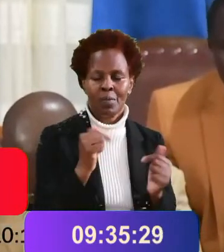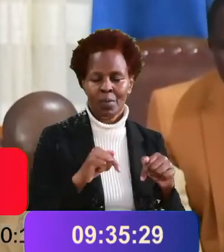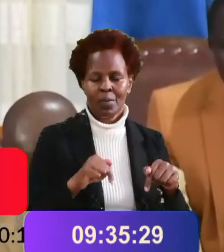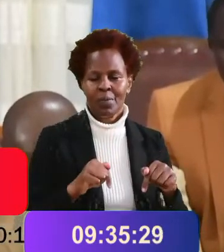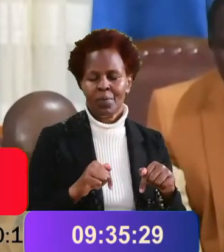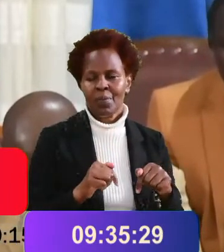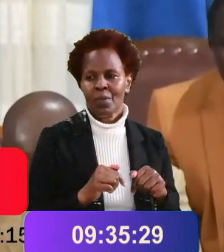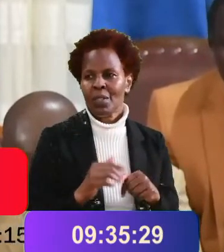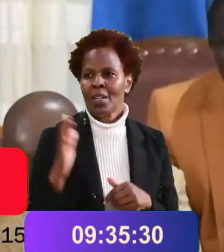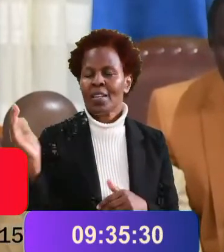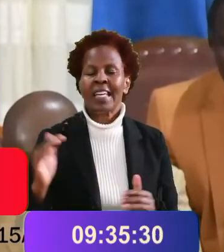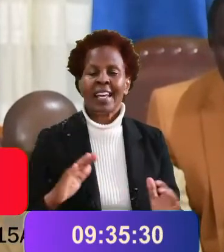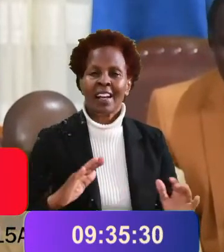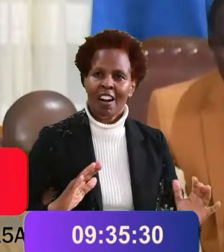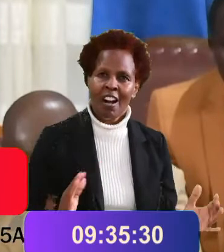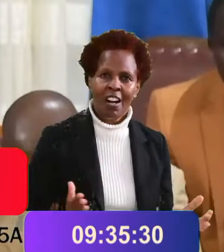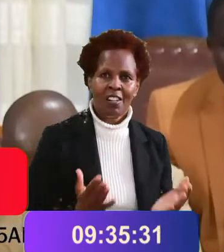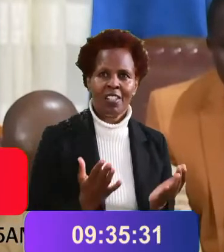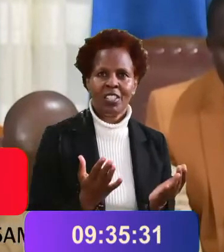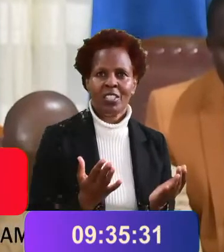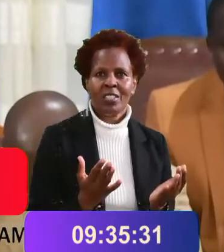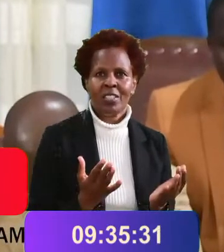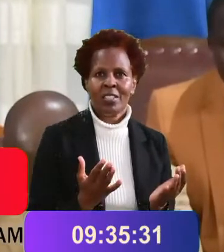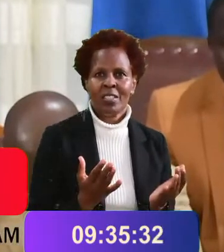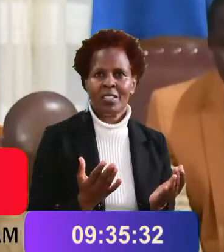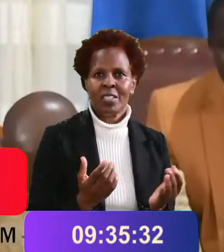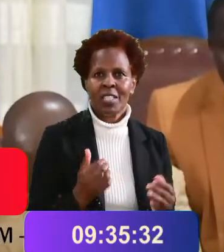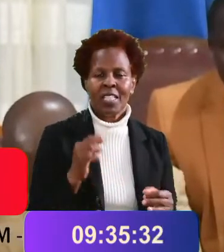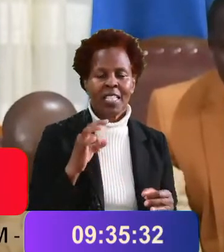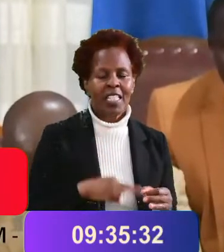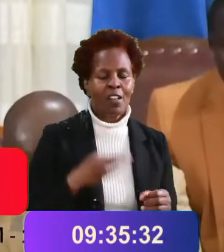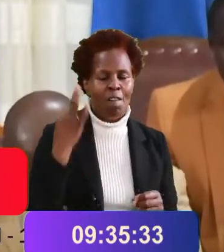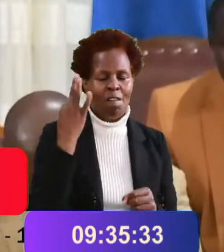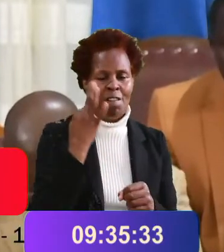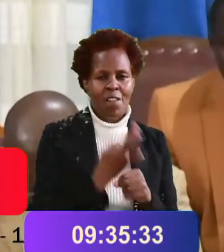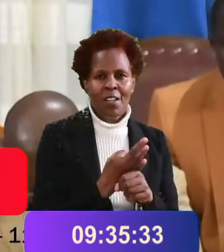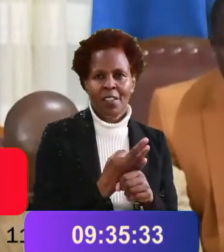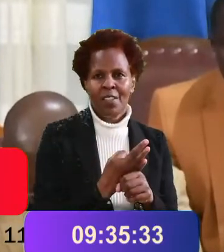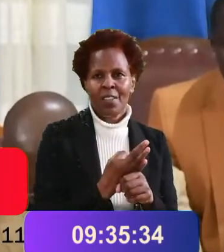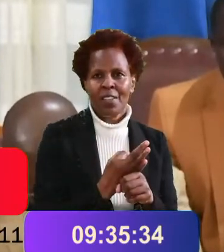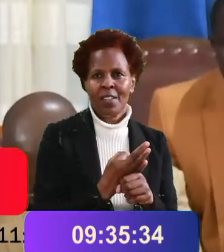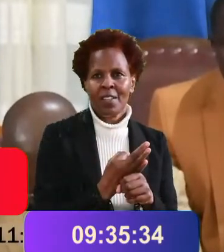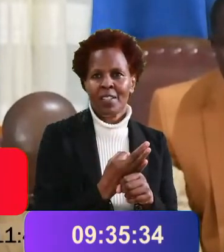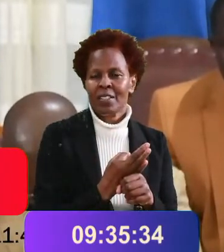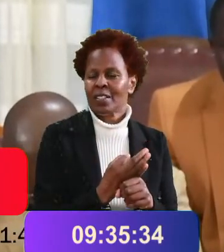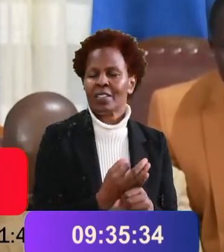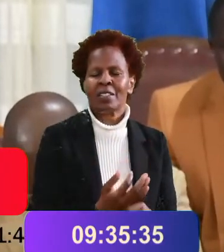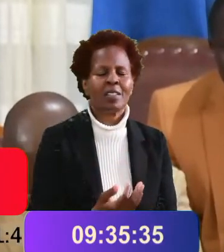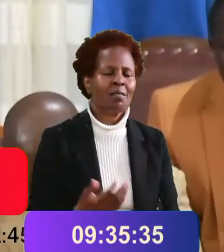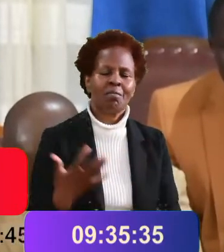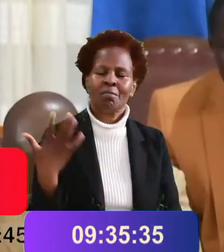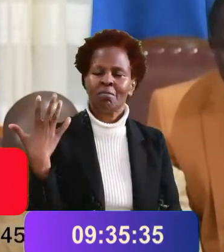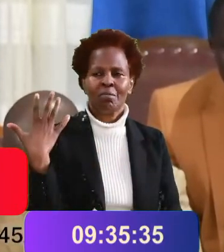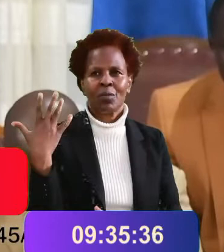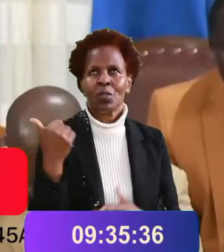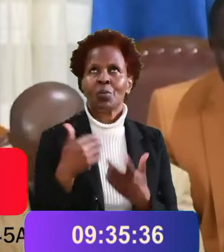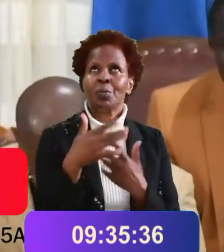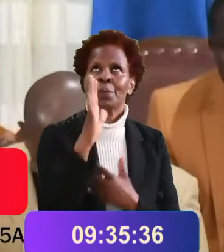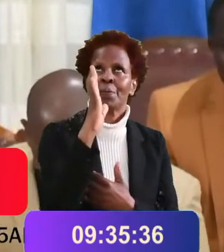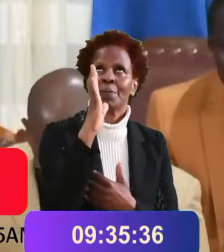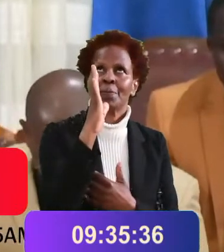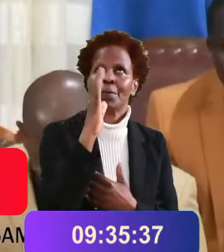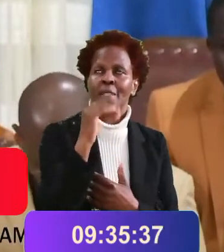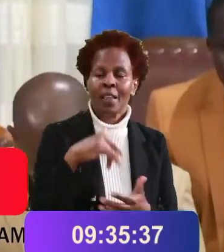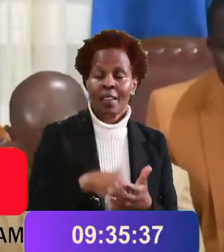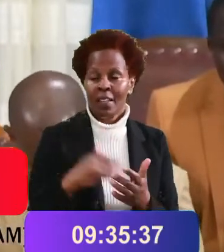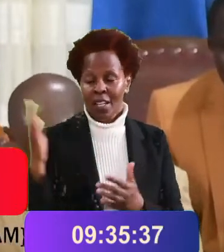With courage, with faith, just lift up your hand to God and we'll